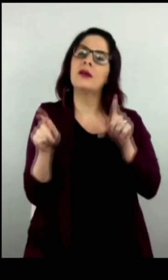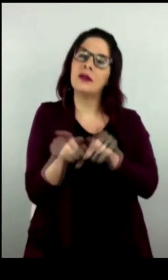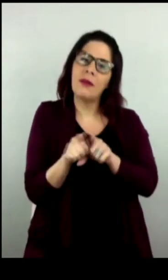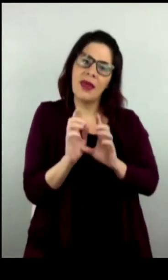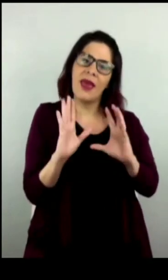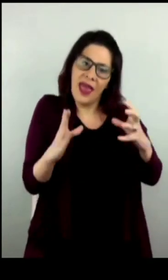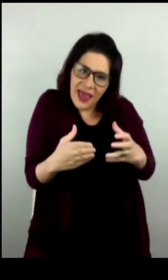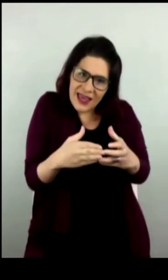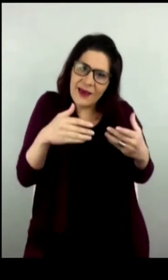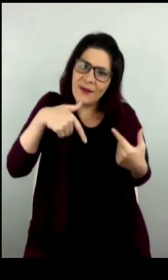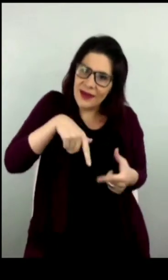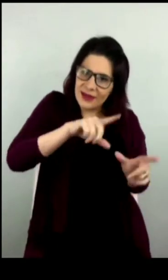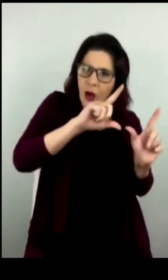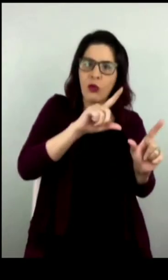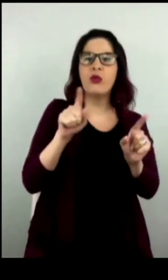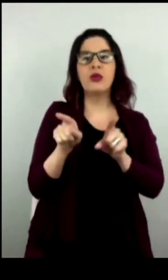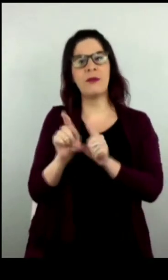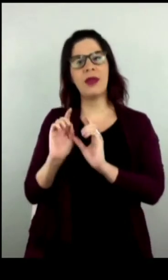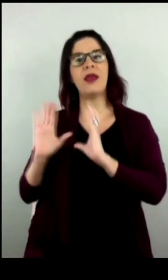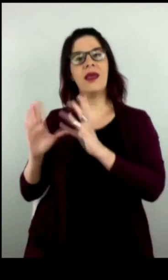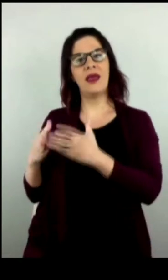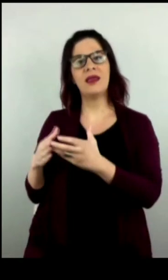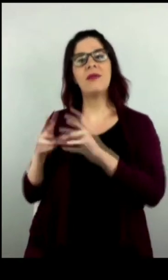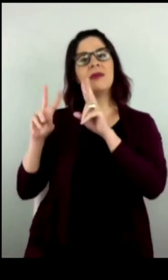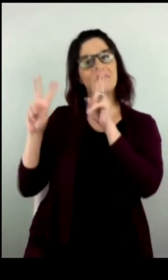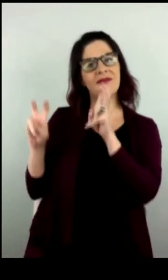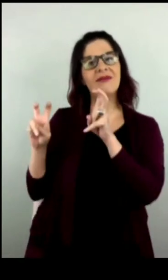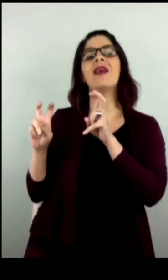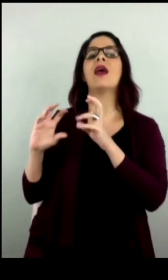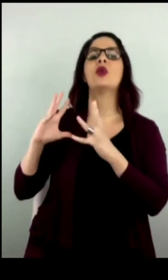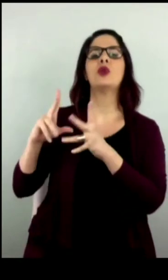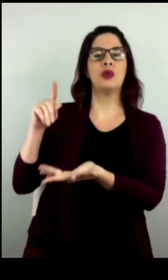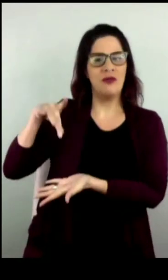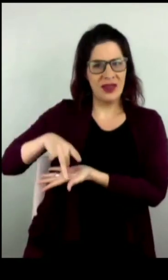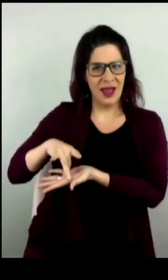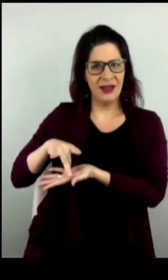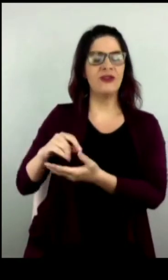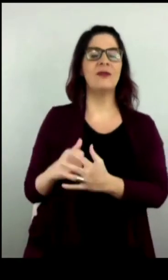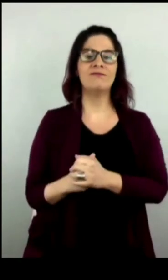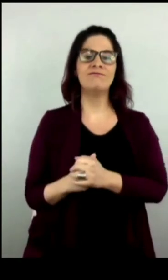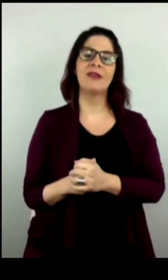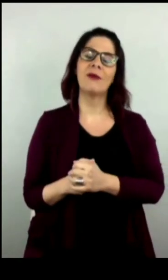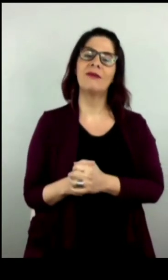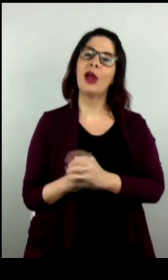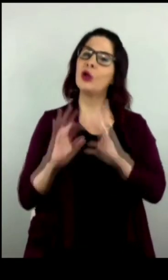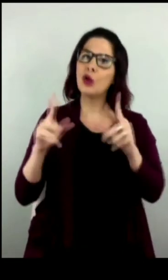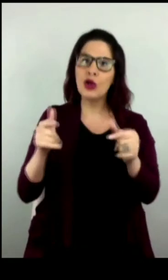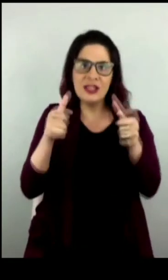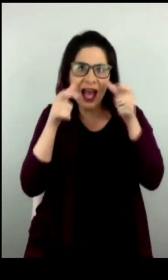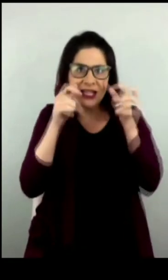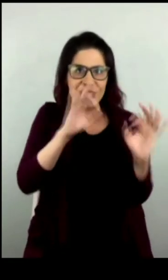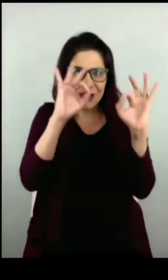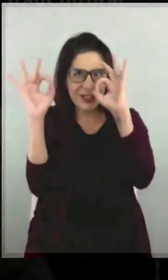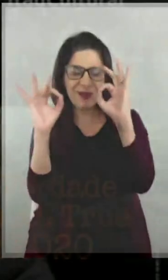essa 17ª conferência ainda aqui online, e desejo a todos uma ótima conferência. Bons debates.